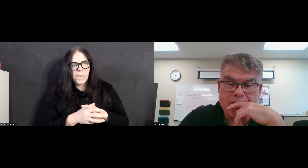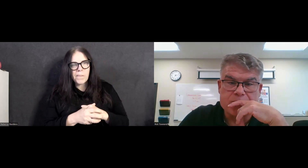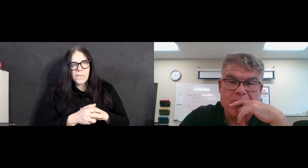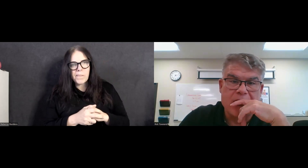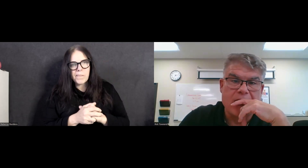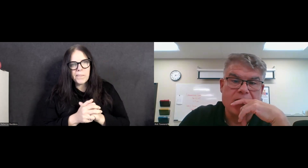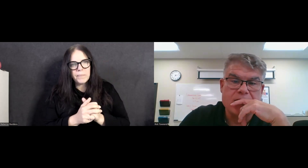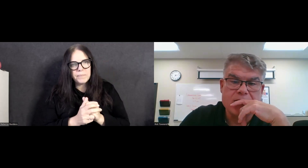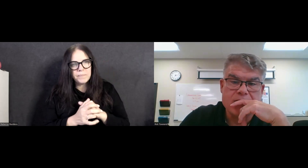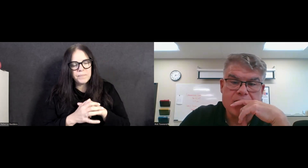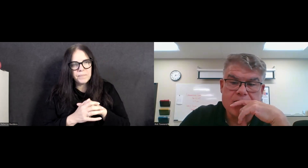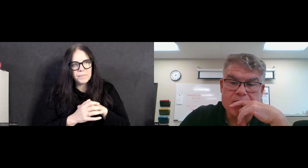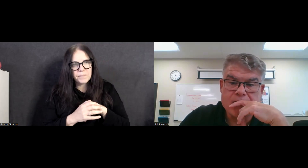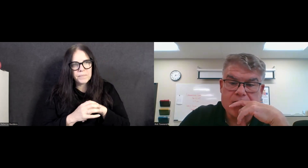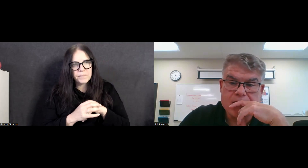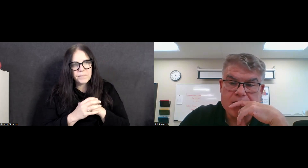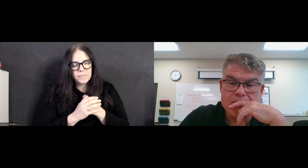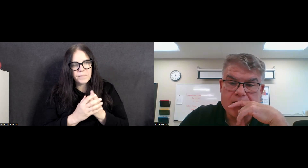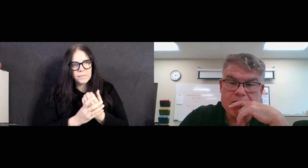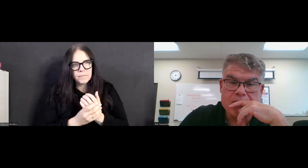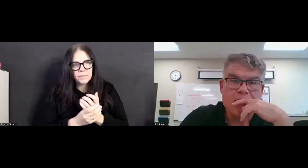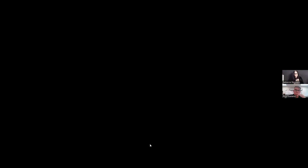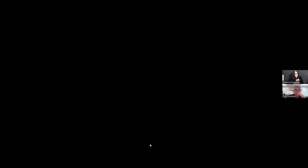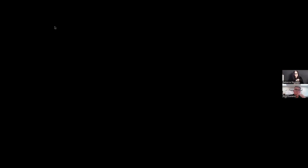it's on this page.